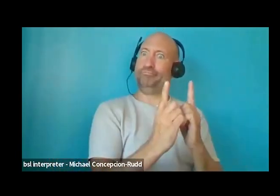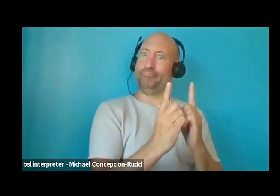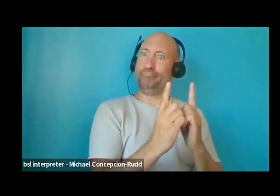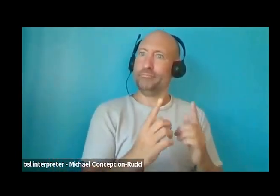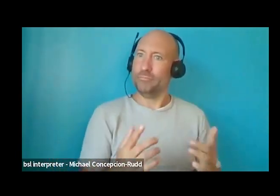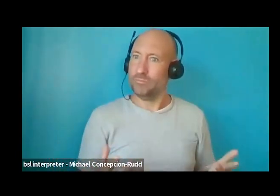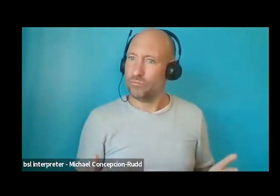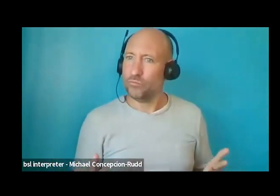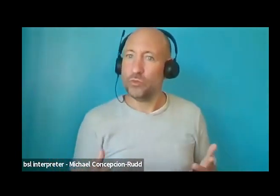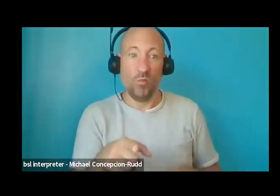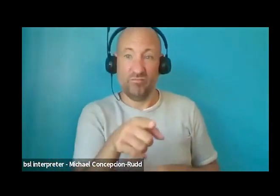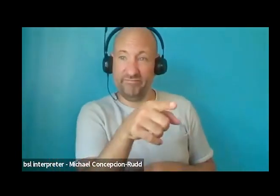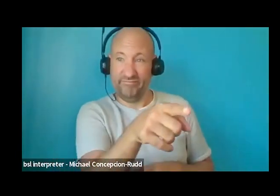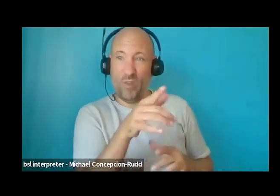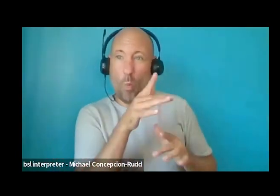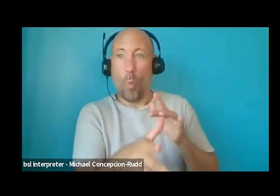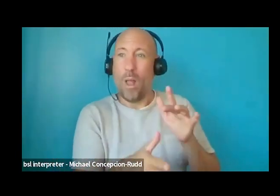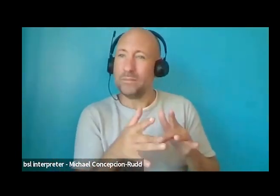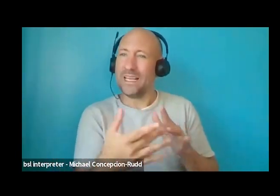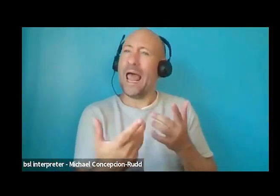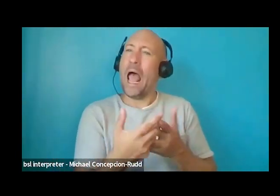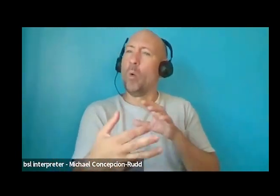And our contact details on the website too.